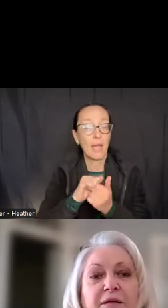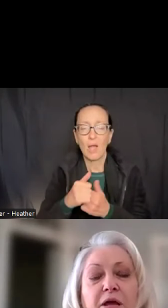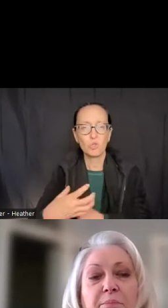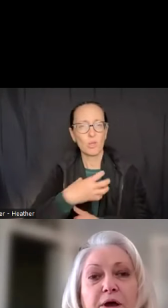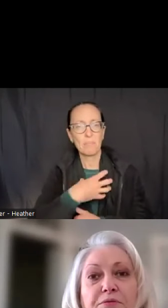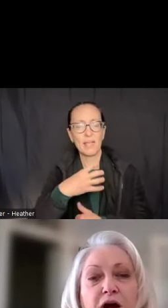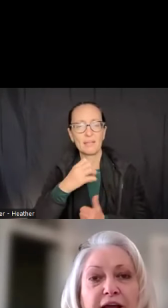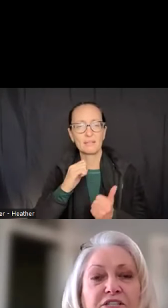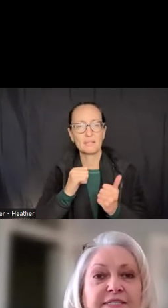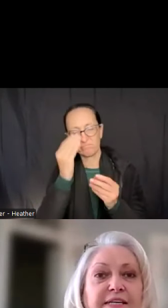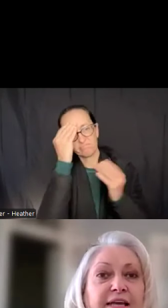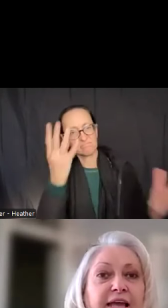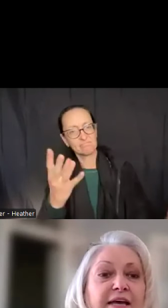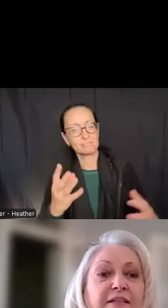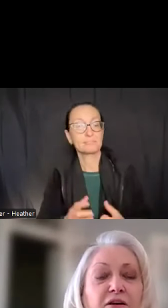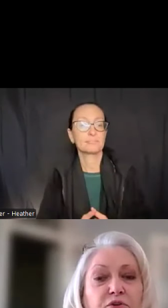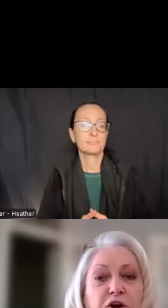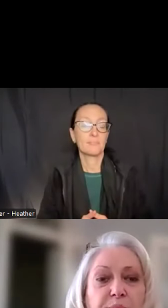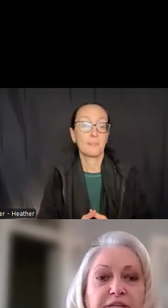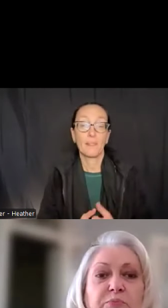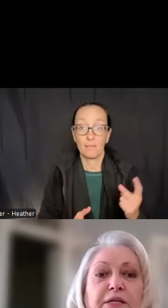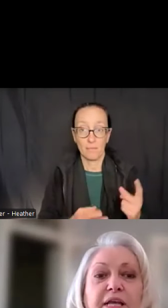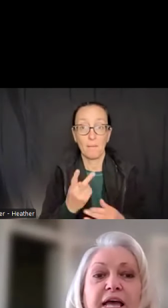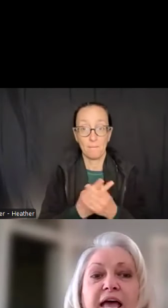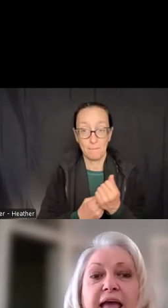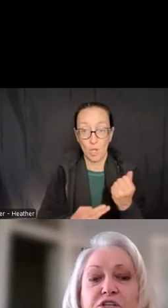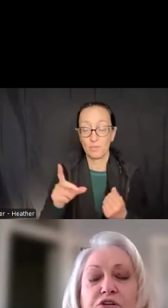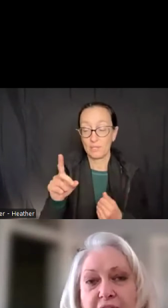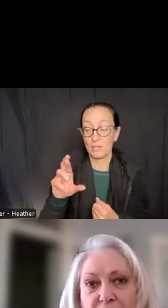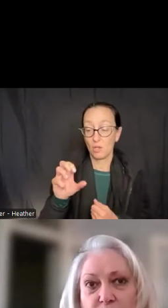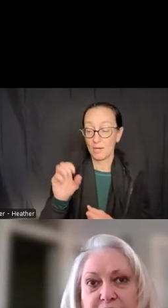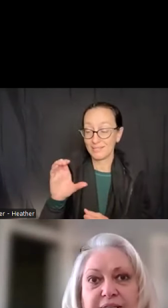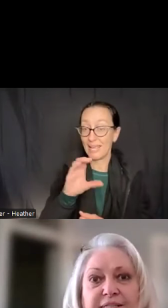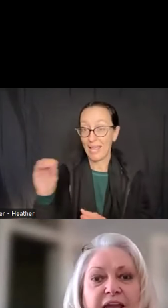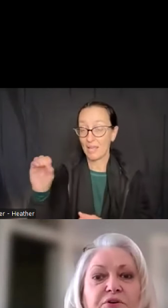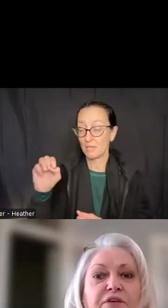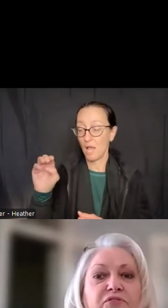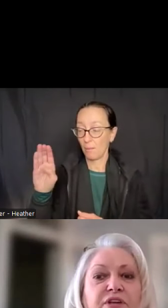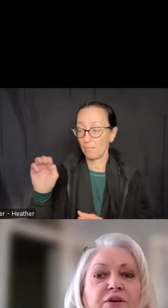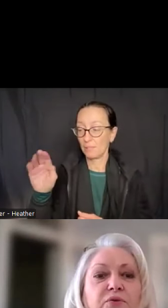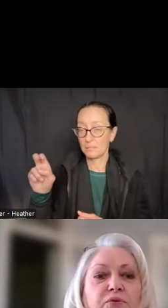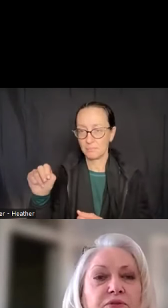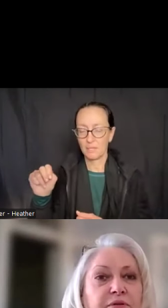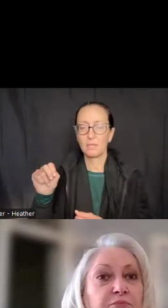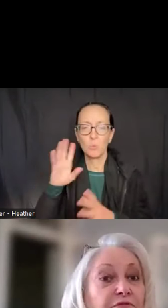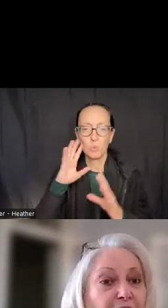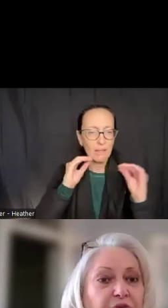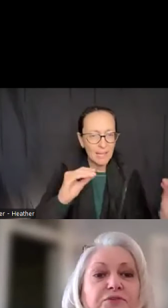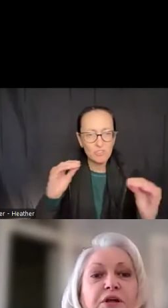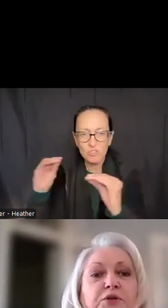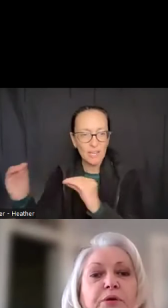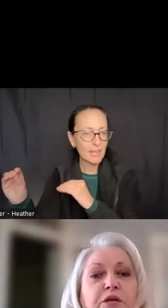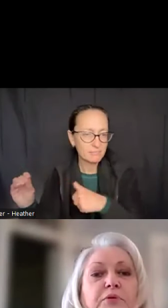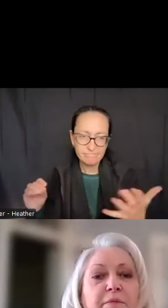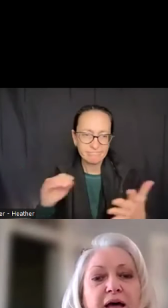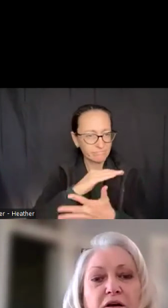And again, both our agency and long-term care ombudsman educate the residents, caregivers, stakeholders,